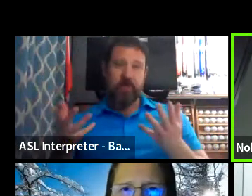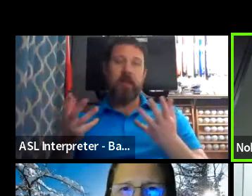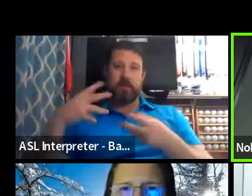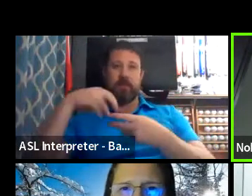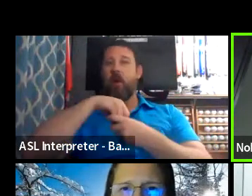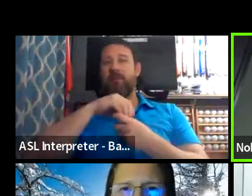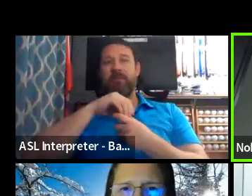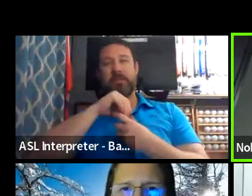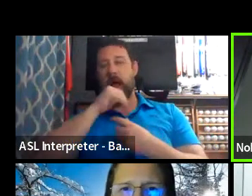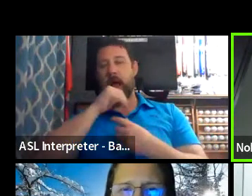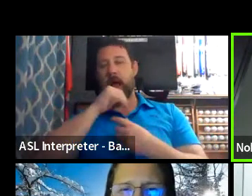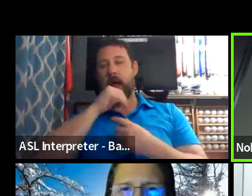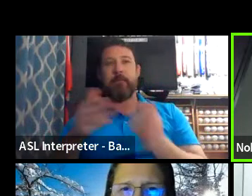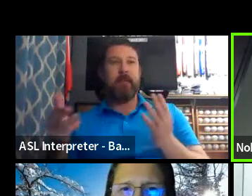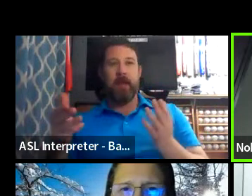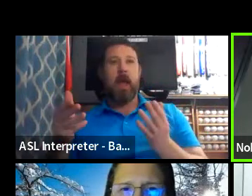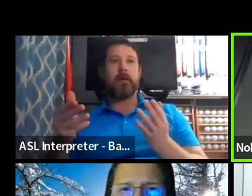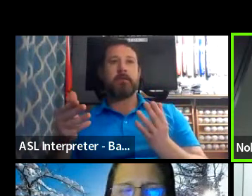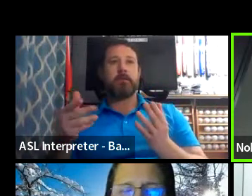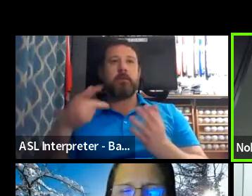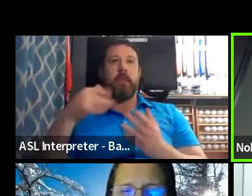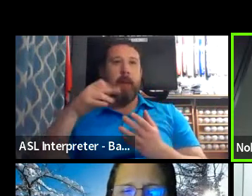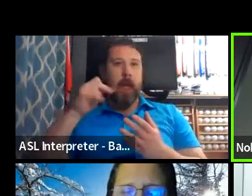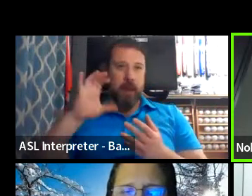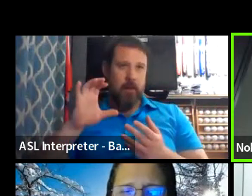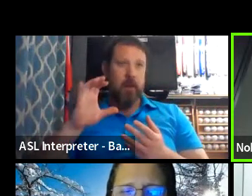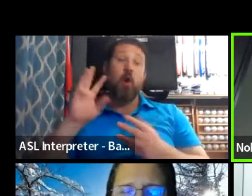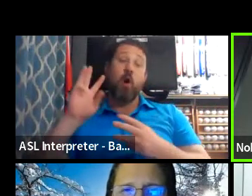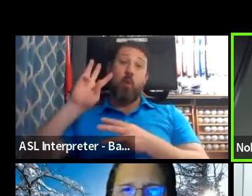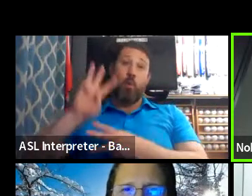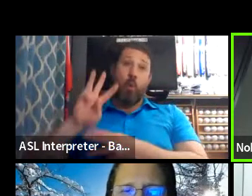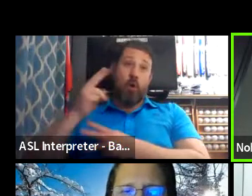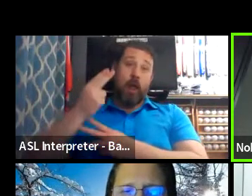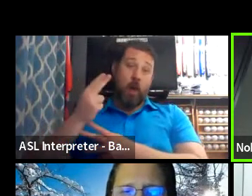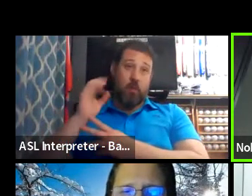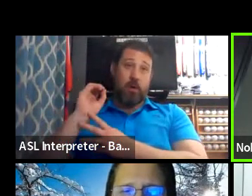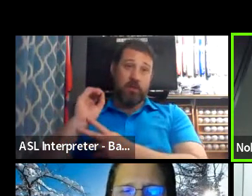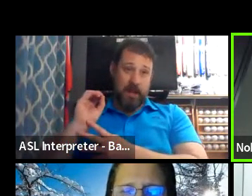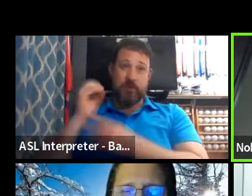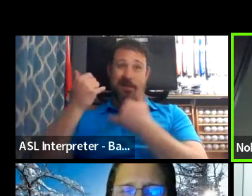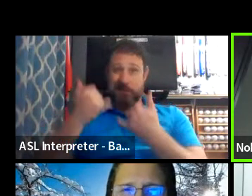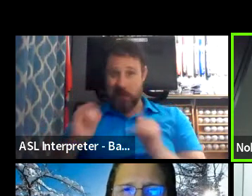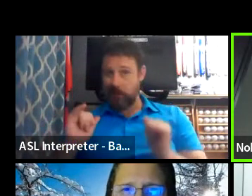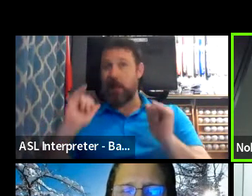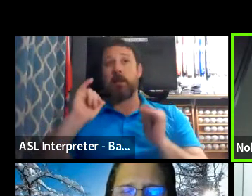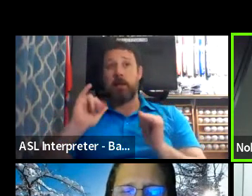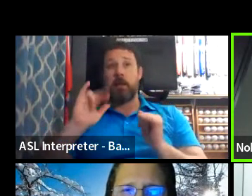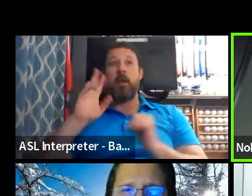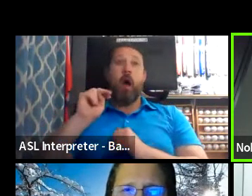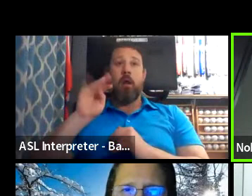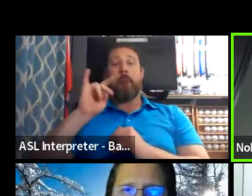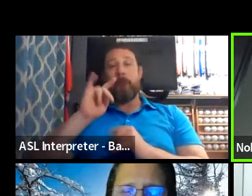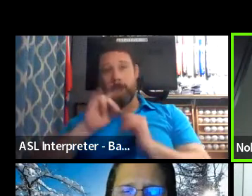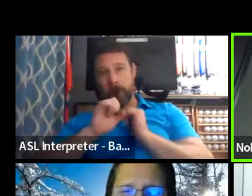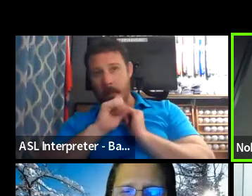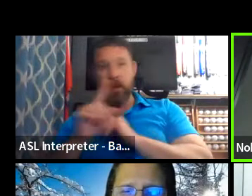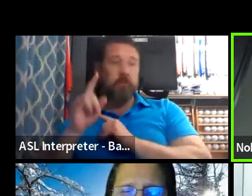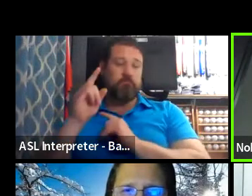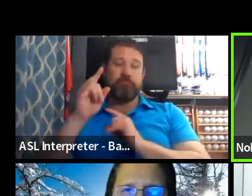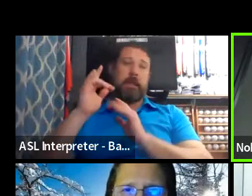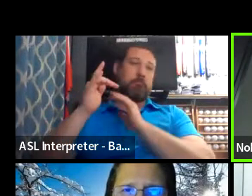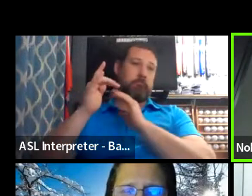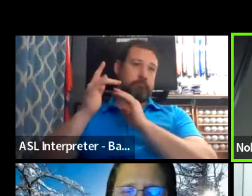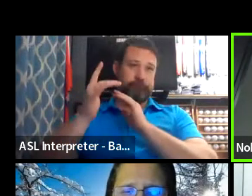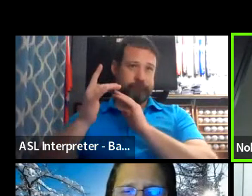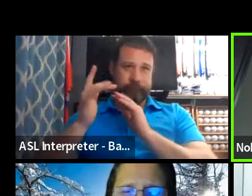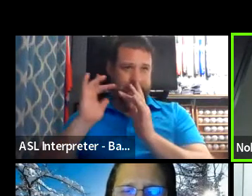the same thing as saying not the pandemic, because we know the World Health Organization has just said we're still in a public health emergency of international concern. We're still